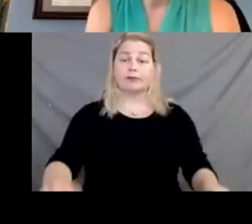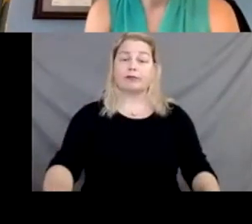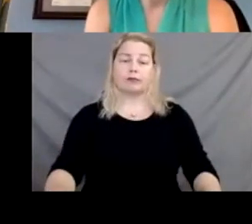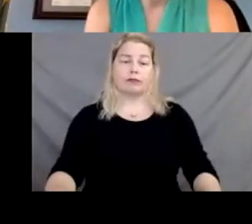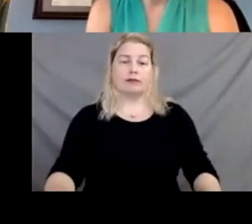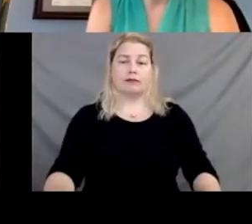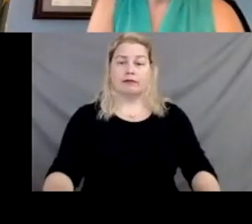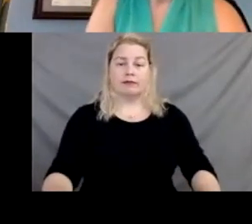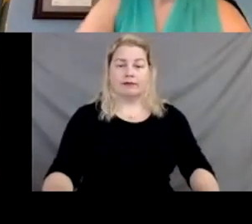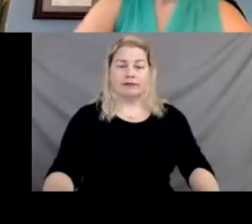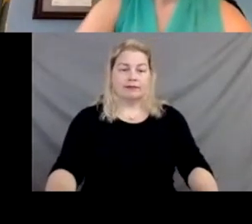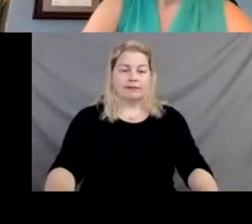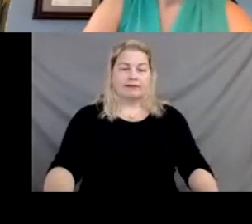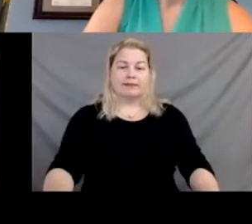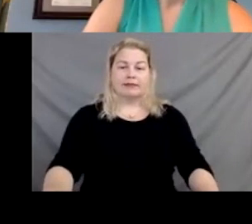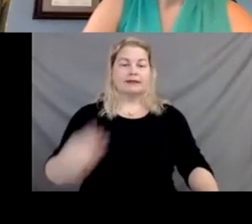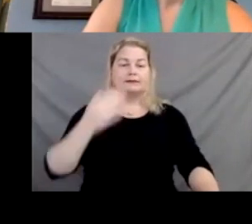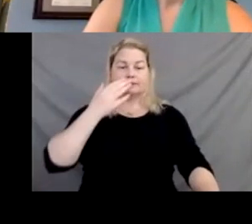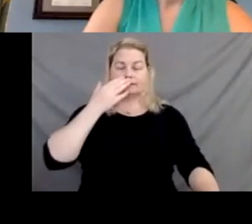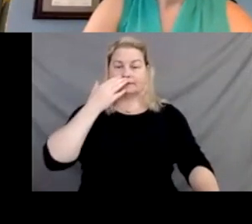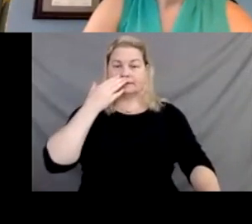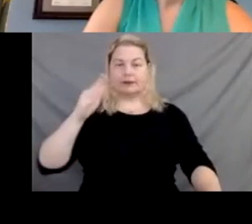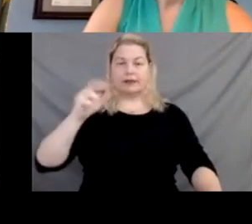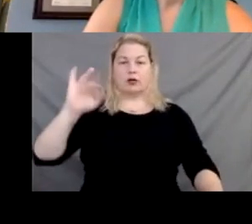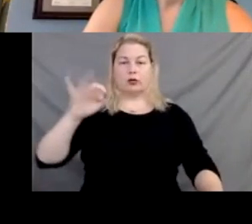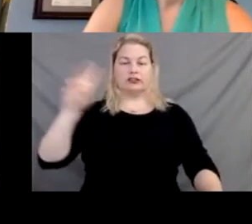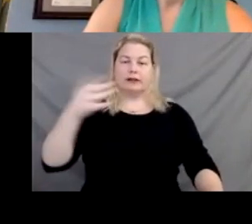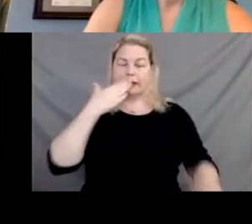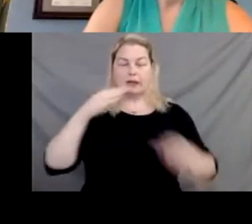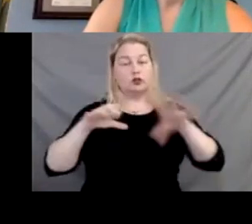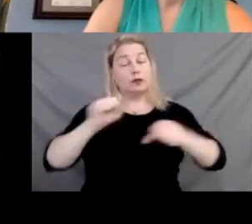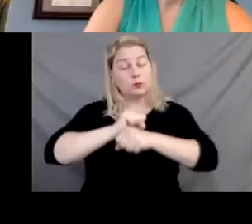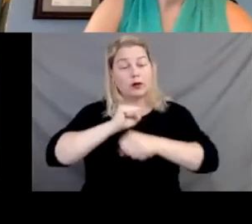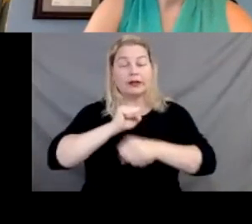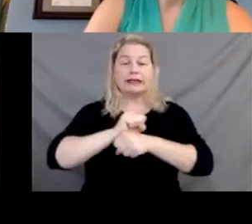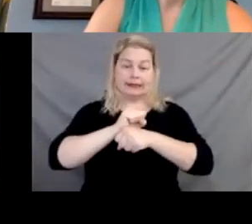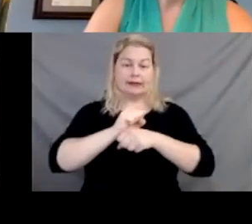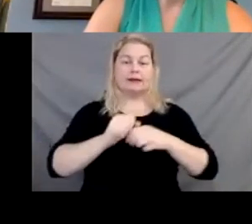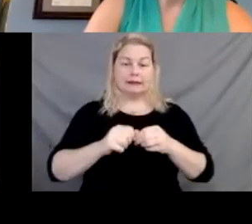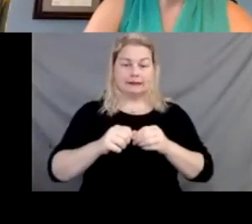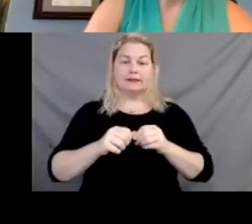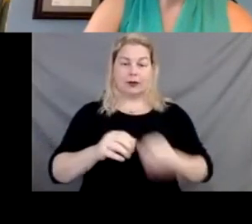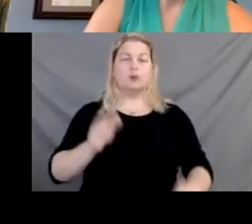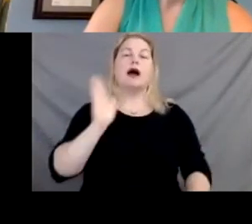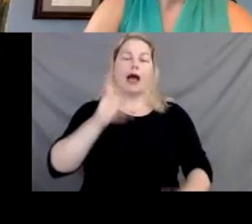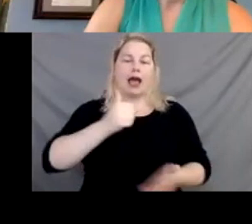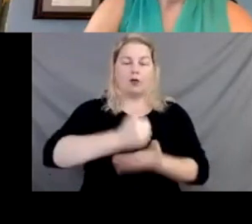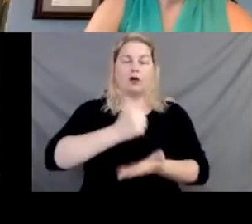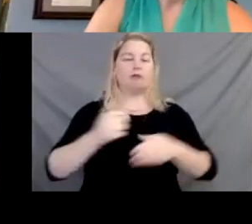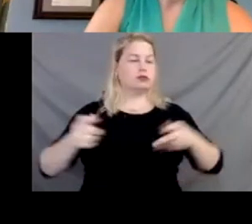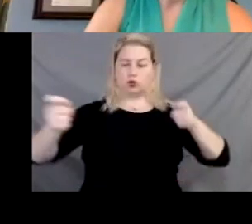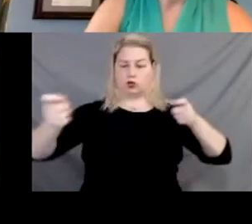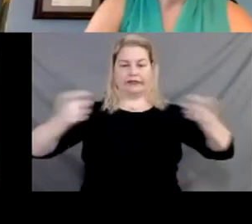Sounds good. So thank you, Richard, and the Direct Relief Group for doing this work. So I will help facilitate this portion.